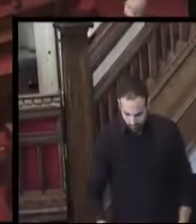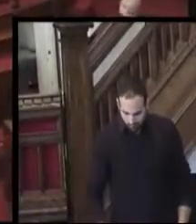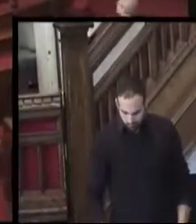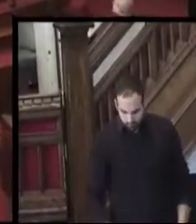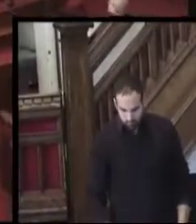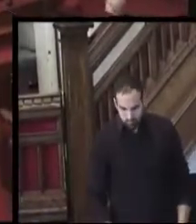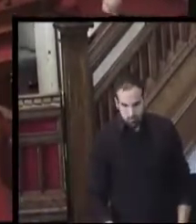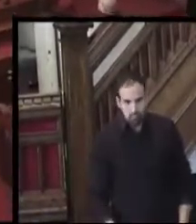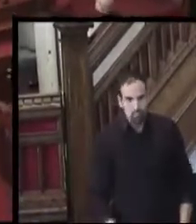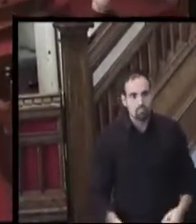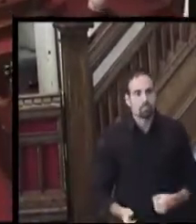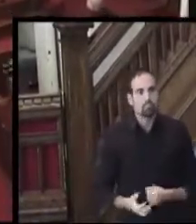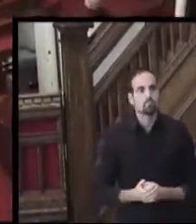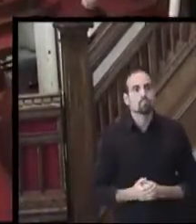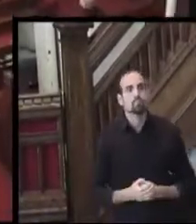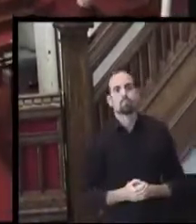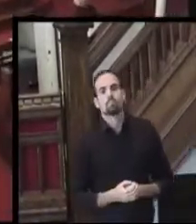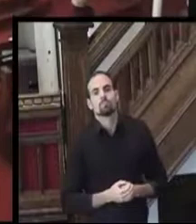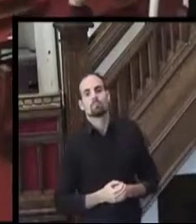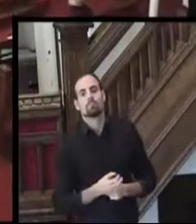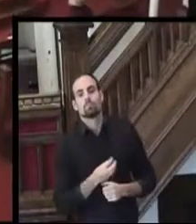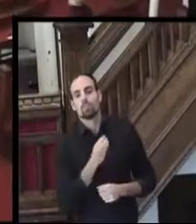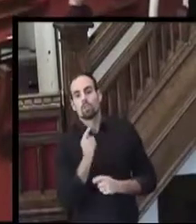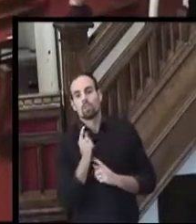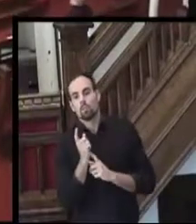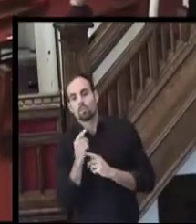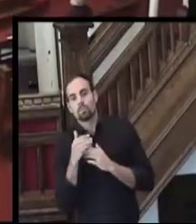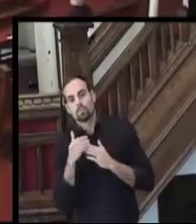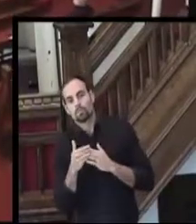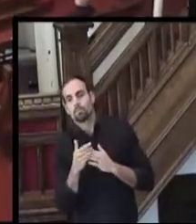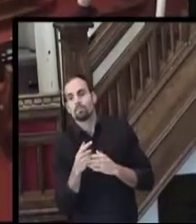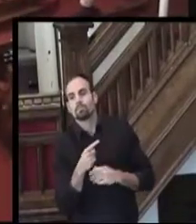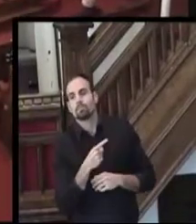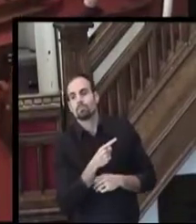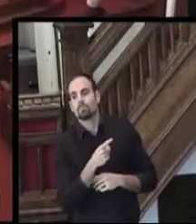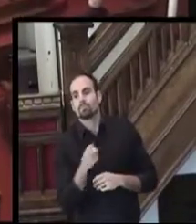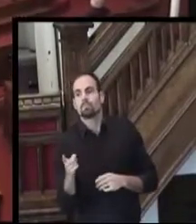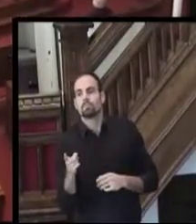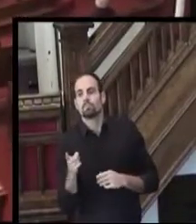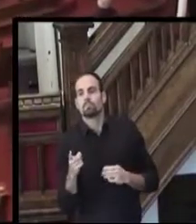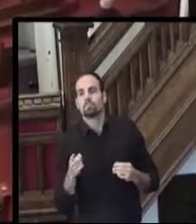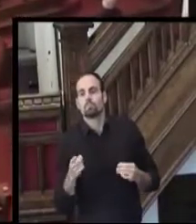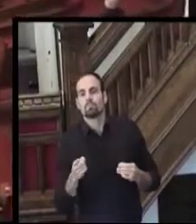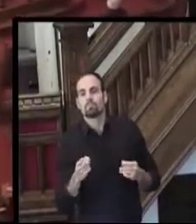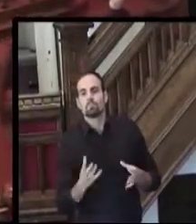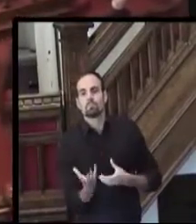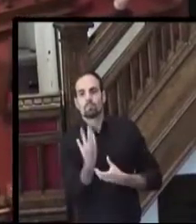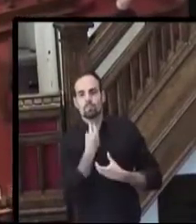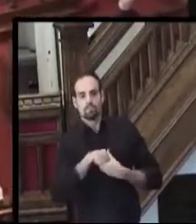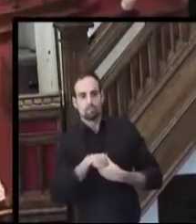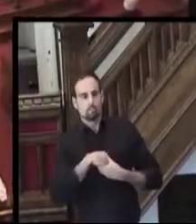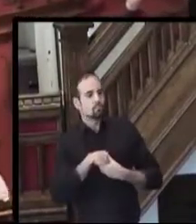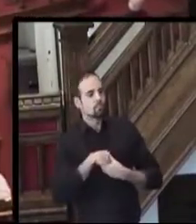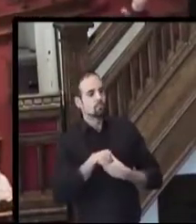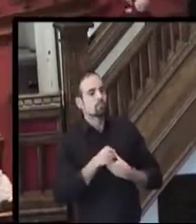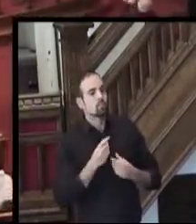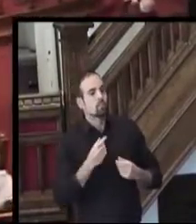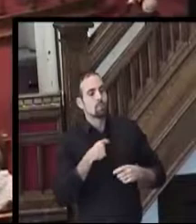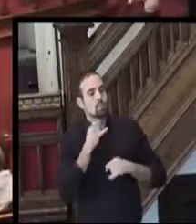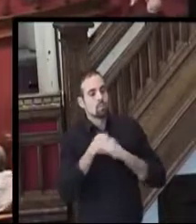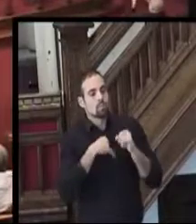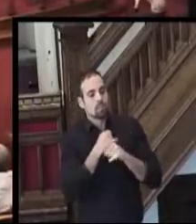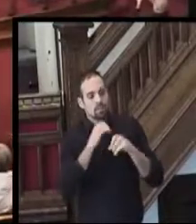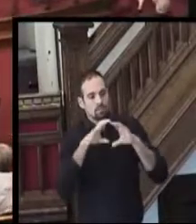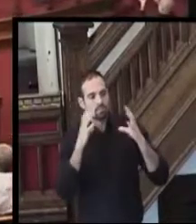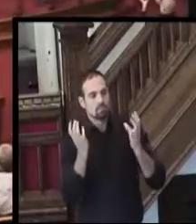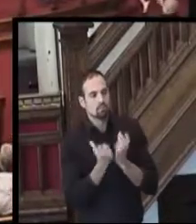So in a few moments, you will have an opportunity to participate in this denomination, this international movement, through the giving of your offerings. But in the